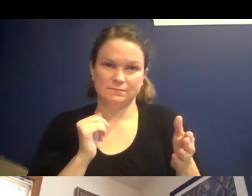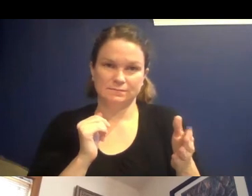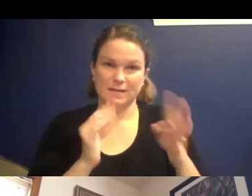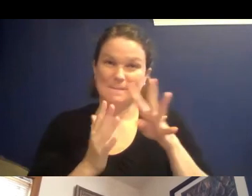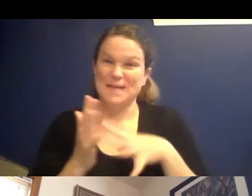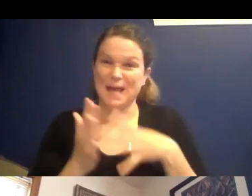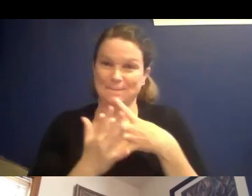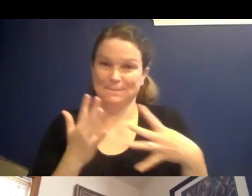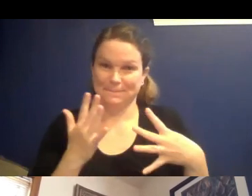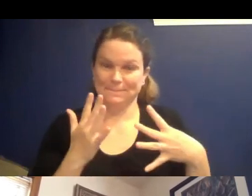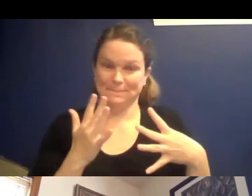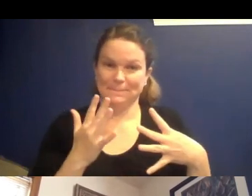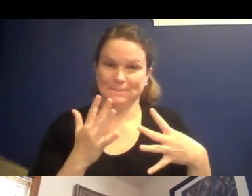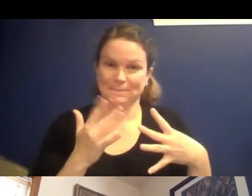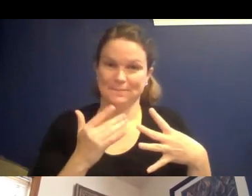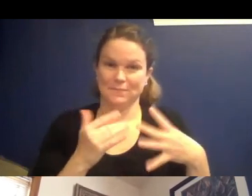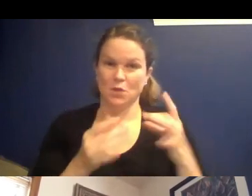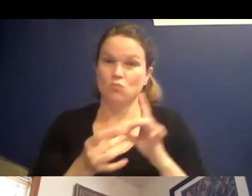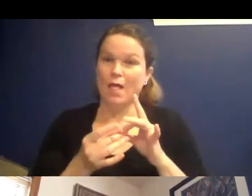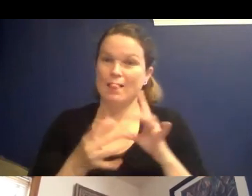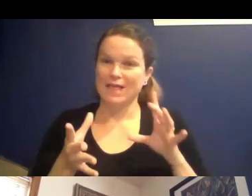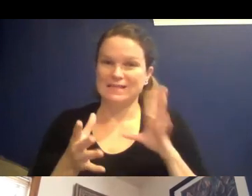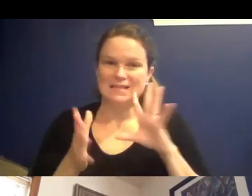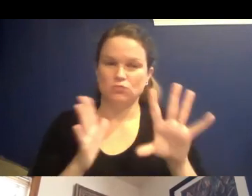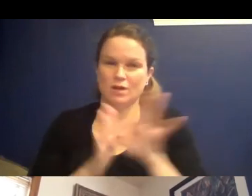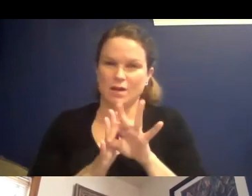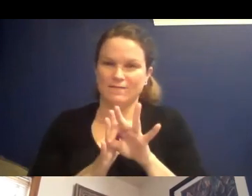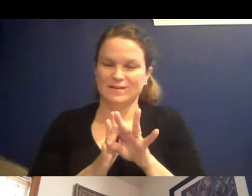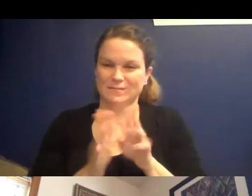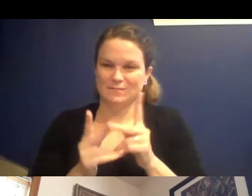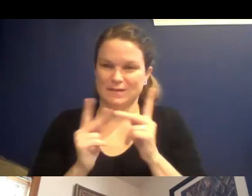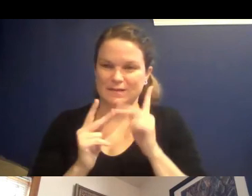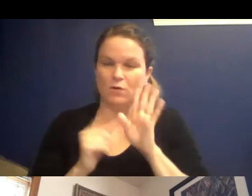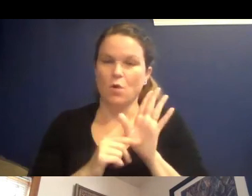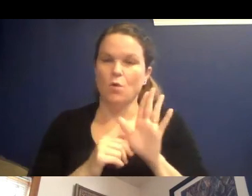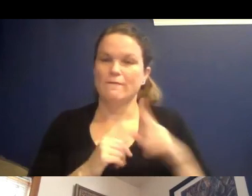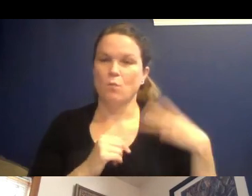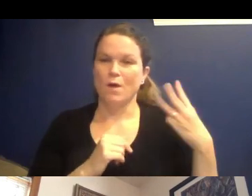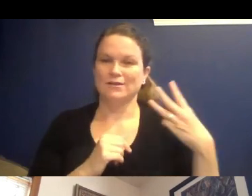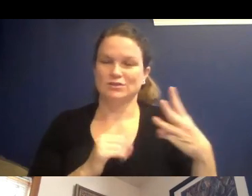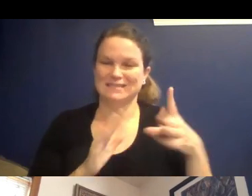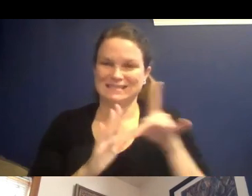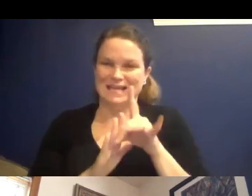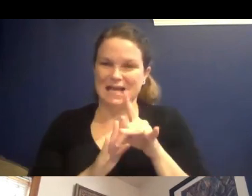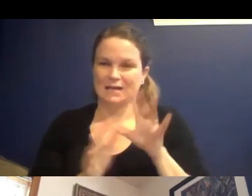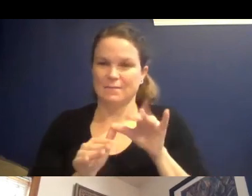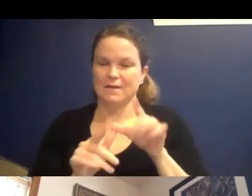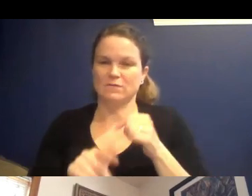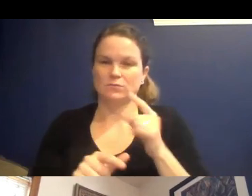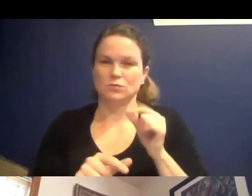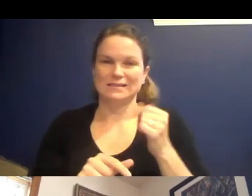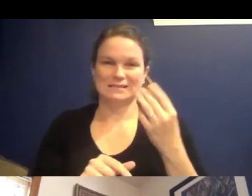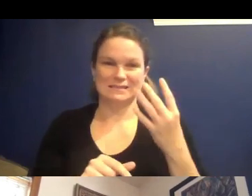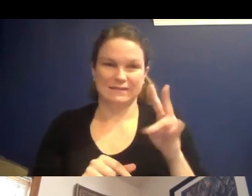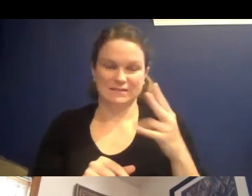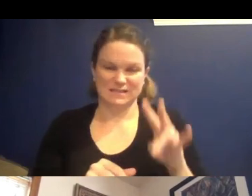map of release and recovery points for Washington tagged monarchs in 2017.